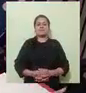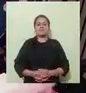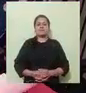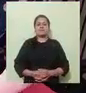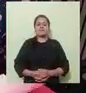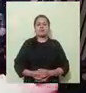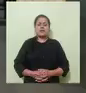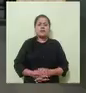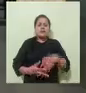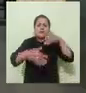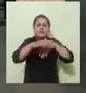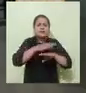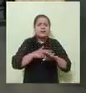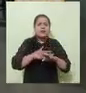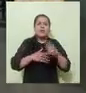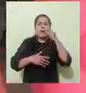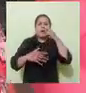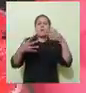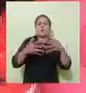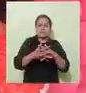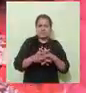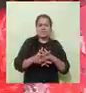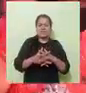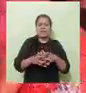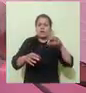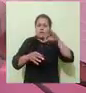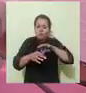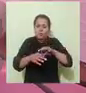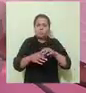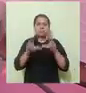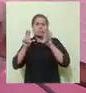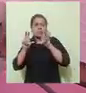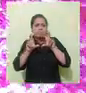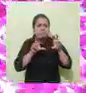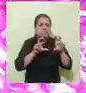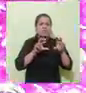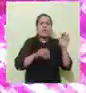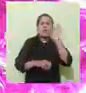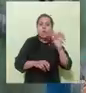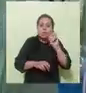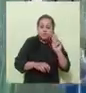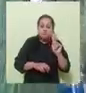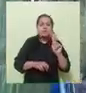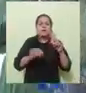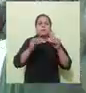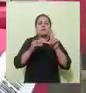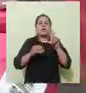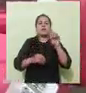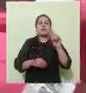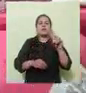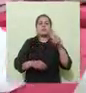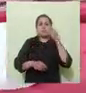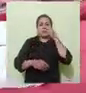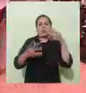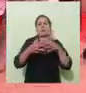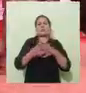voters. You'll find women voters coming in, you'll find women security guards, you'll find women officers, you'll find